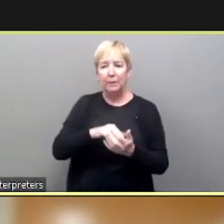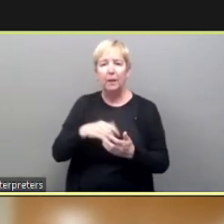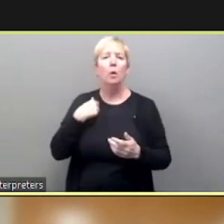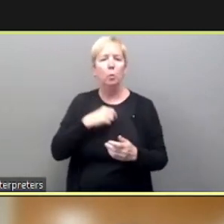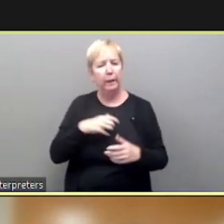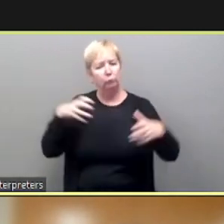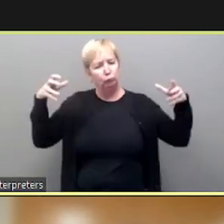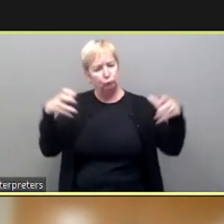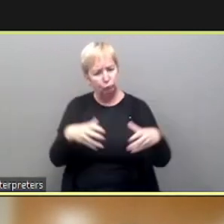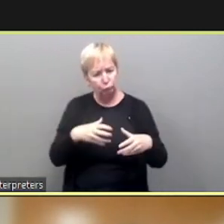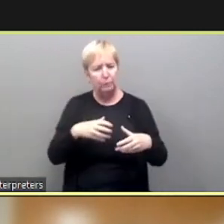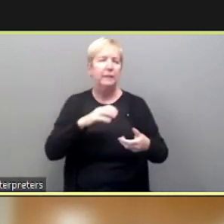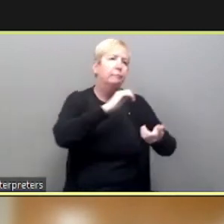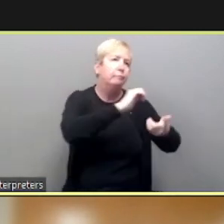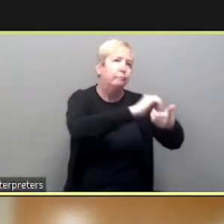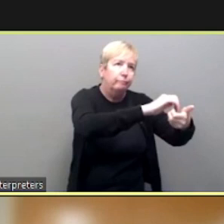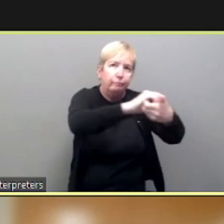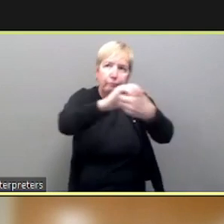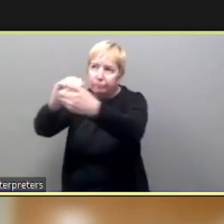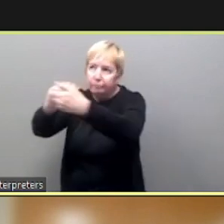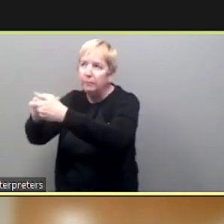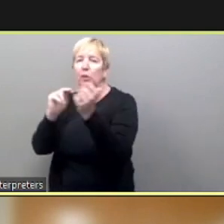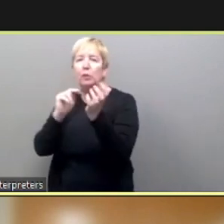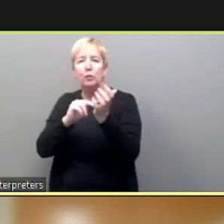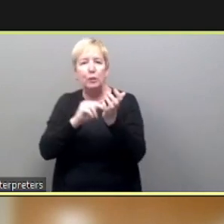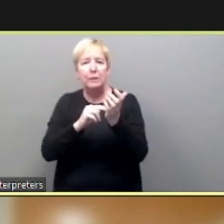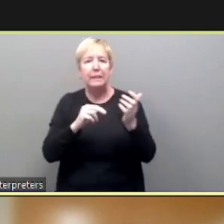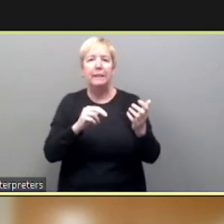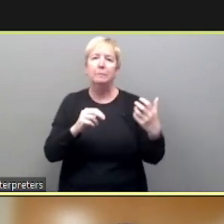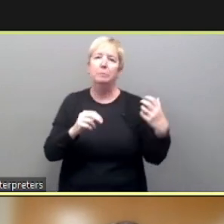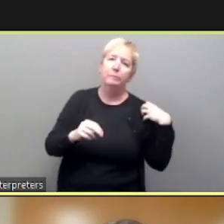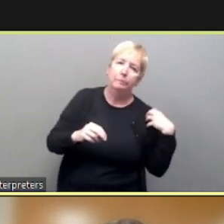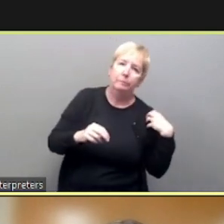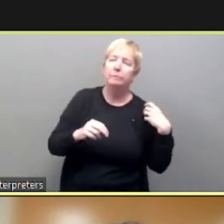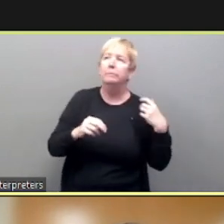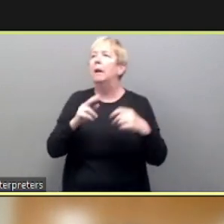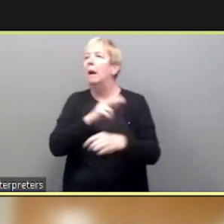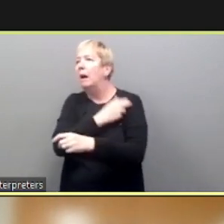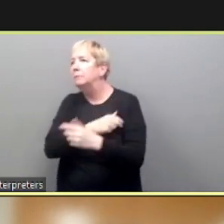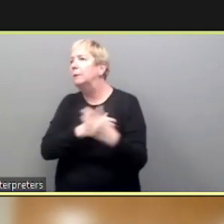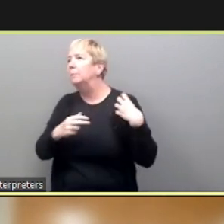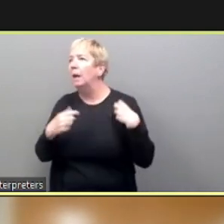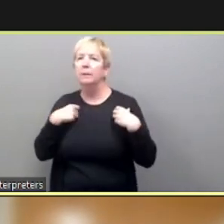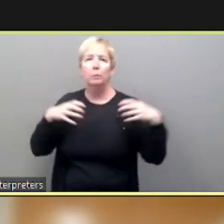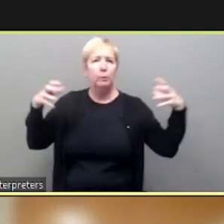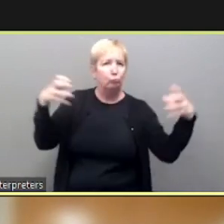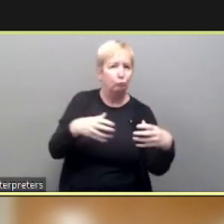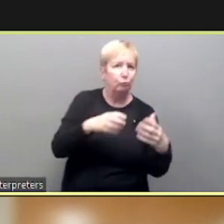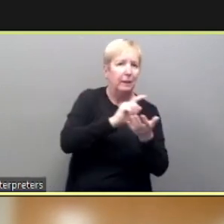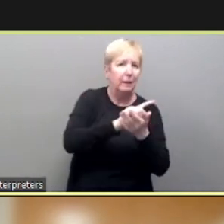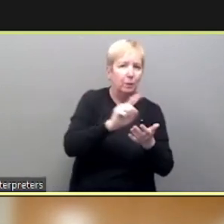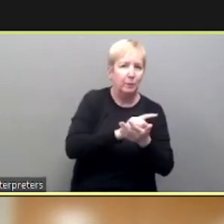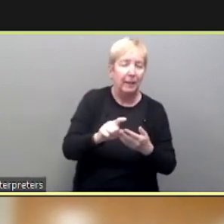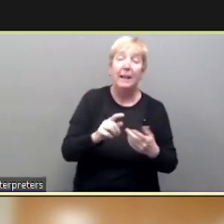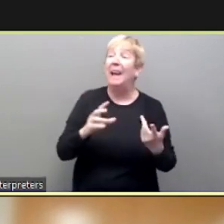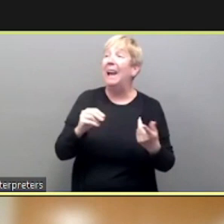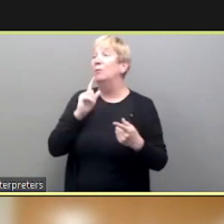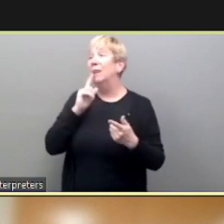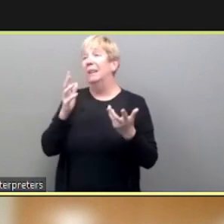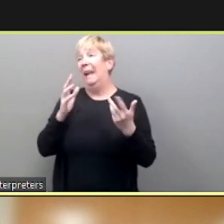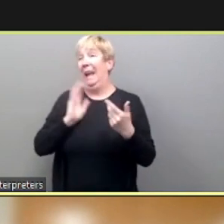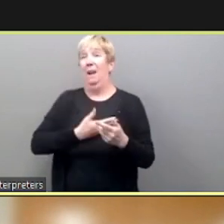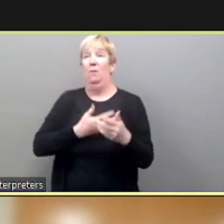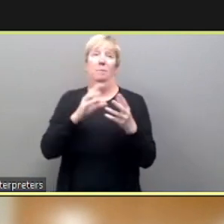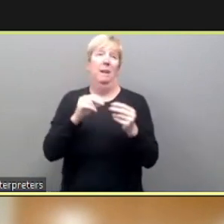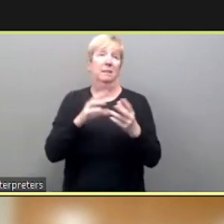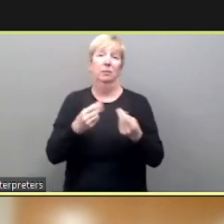with nursing leaders and hospital leaders throughout the state. And unfortunately, the message is the same. As